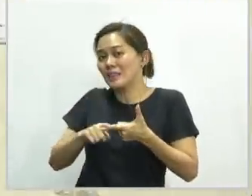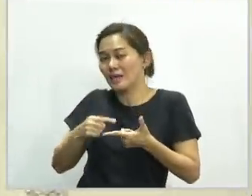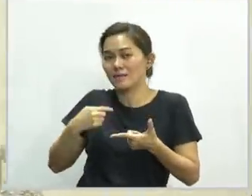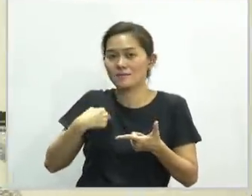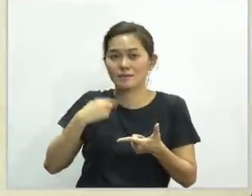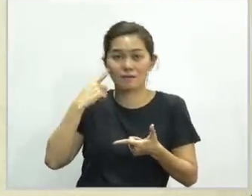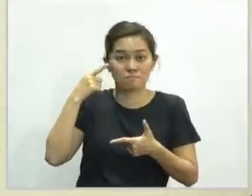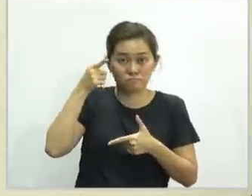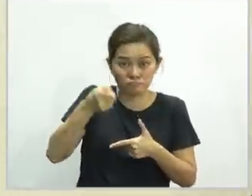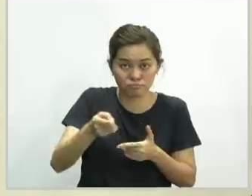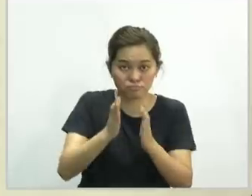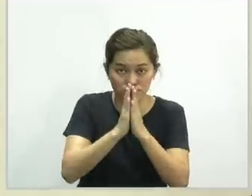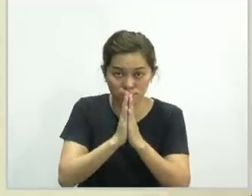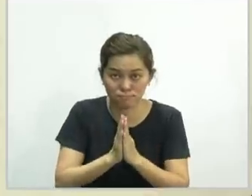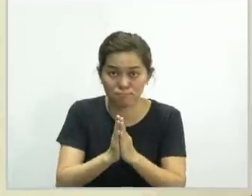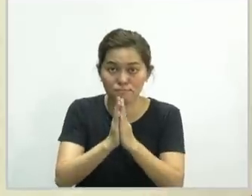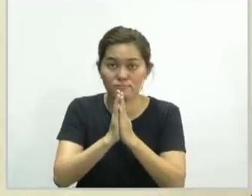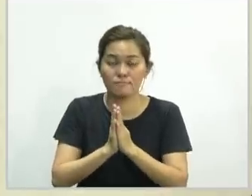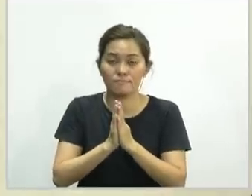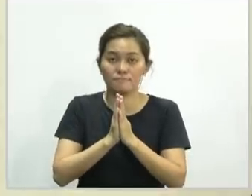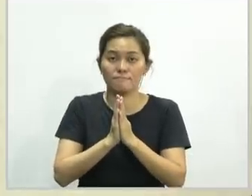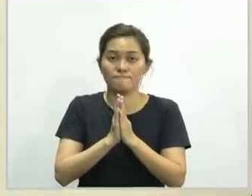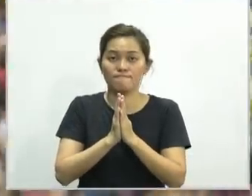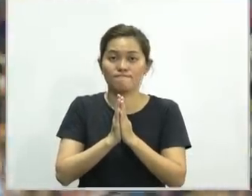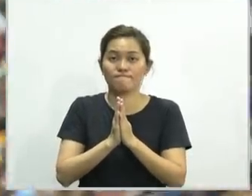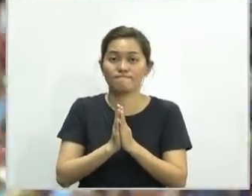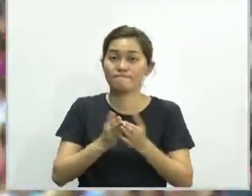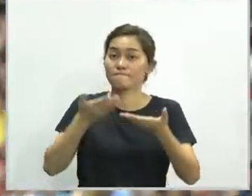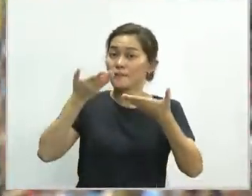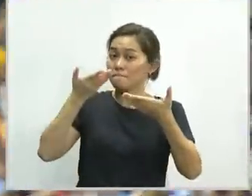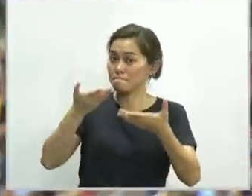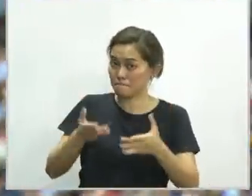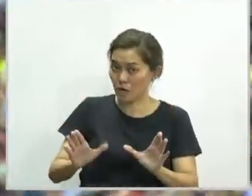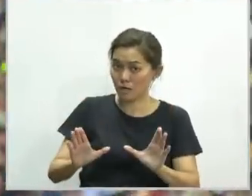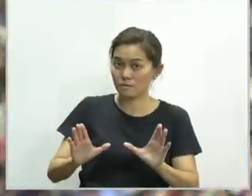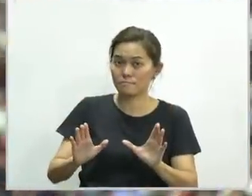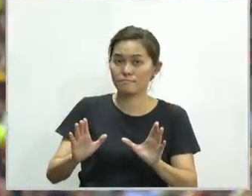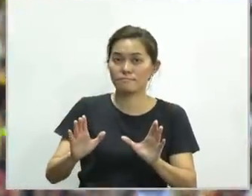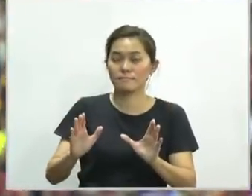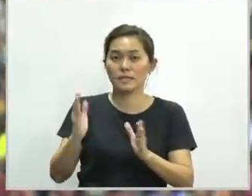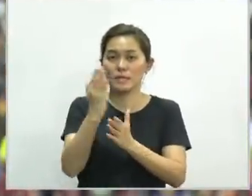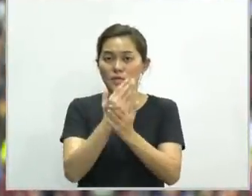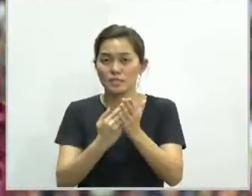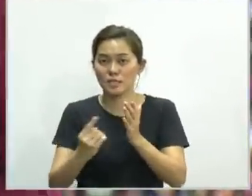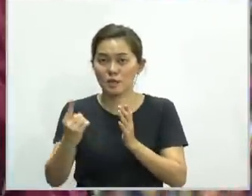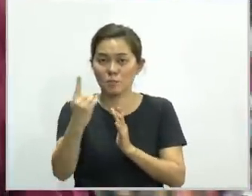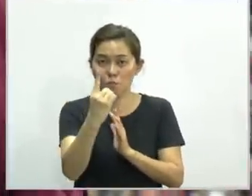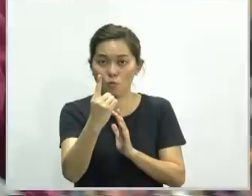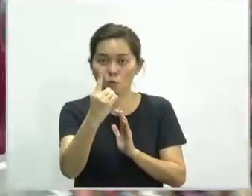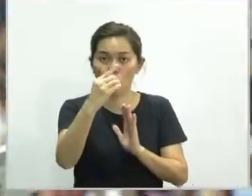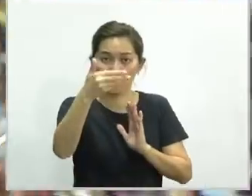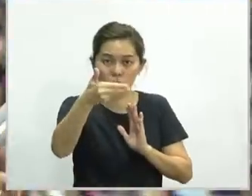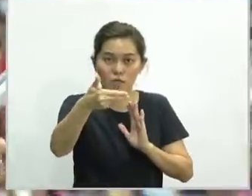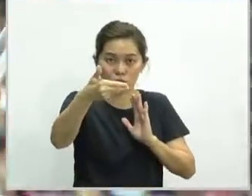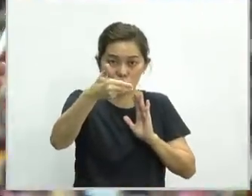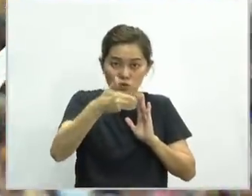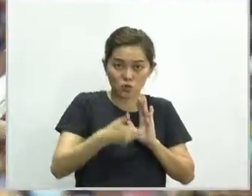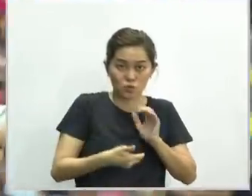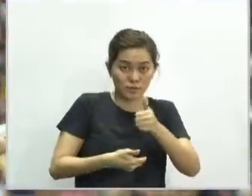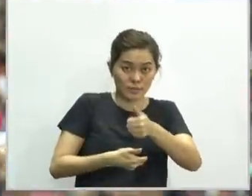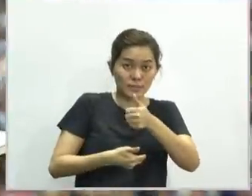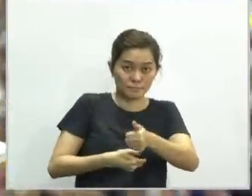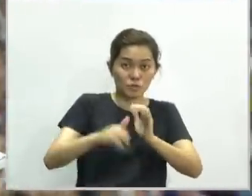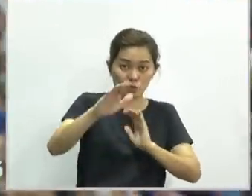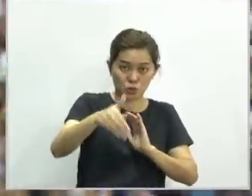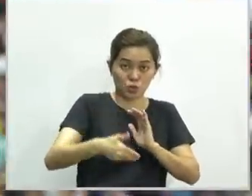you. After that, someone will introduce themselves to you. They are going